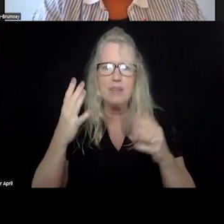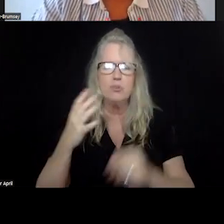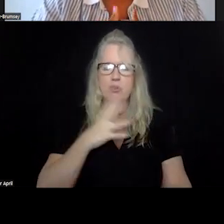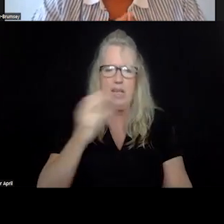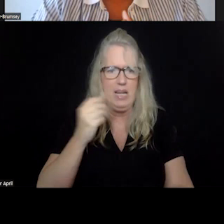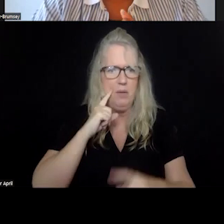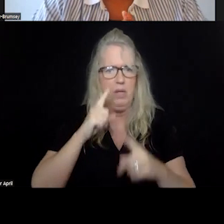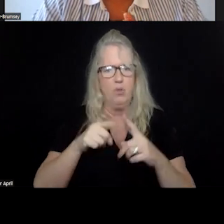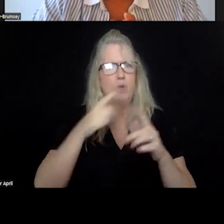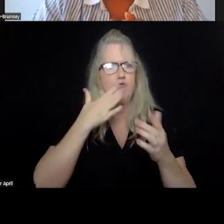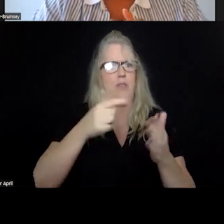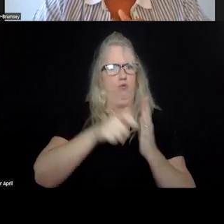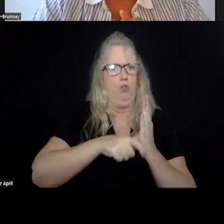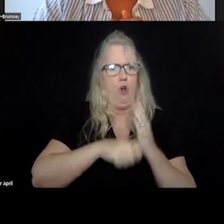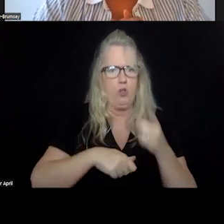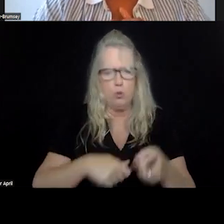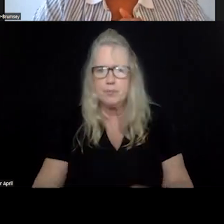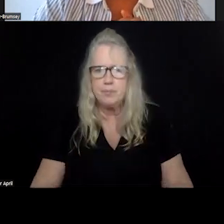important article as well.